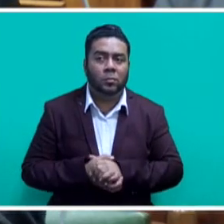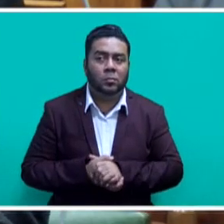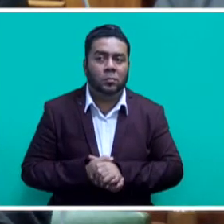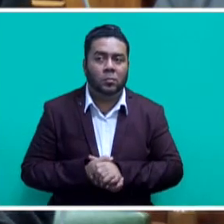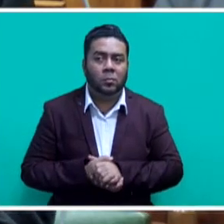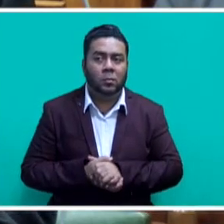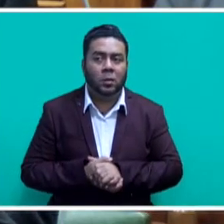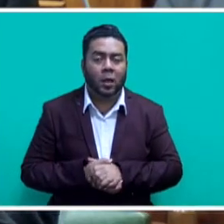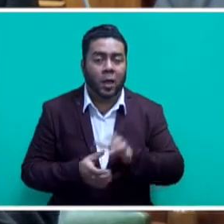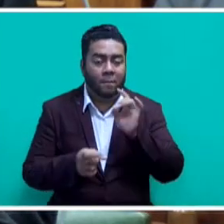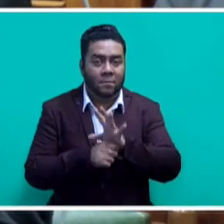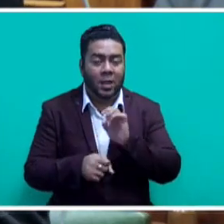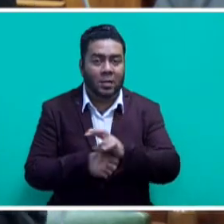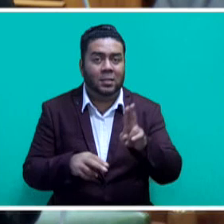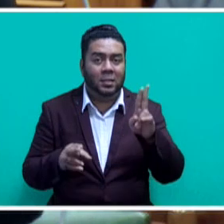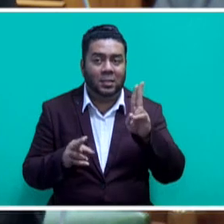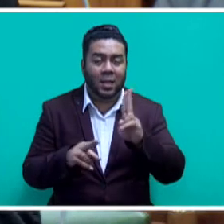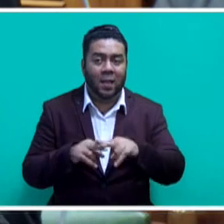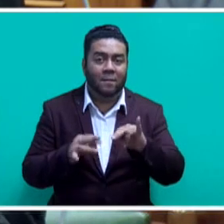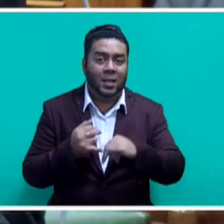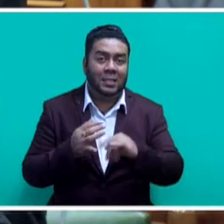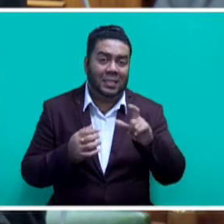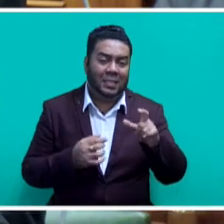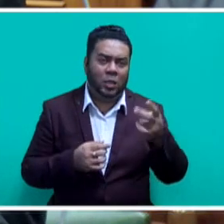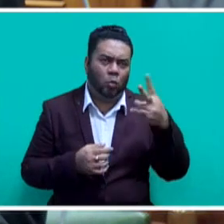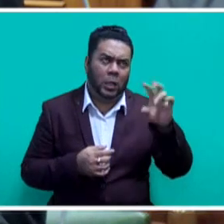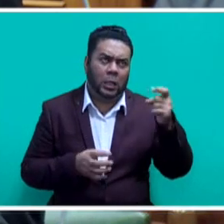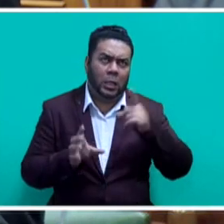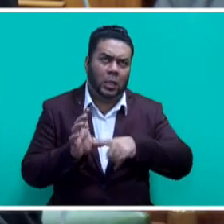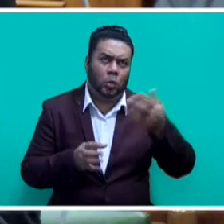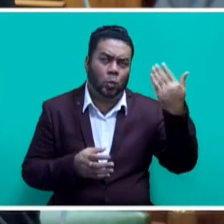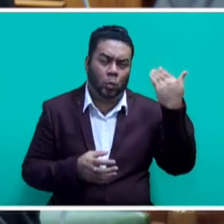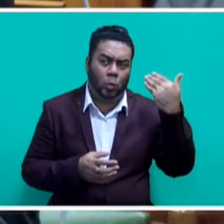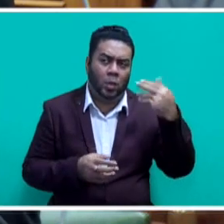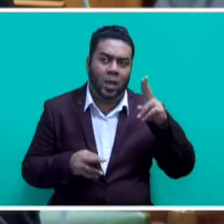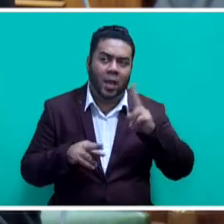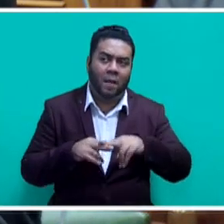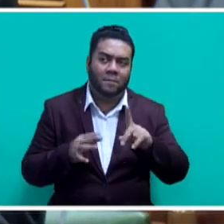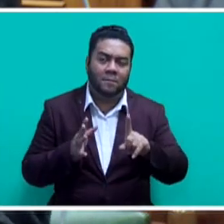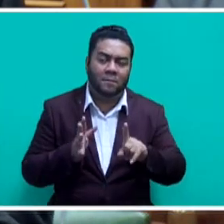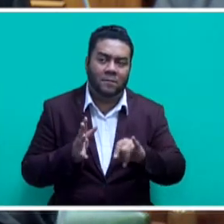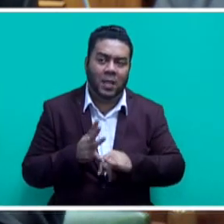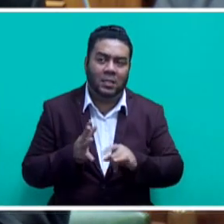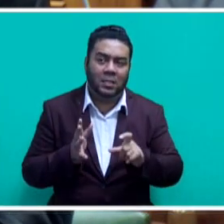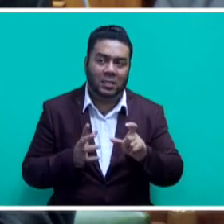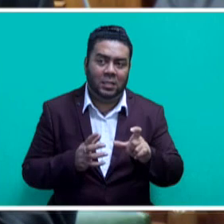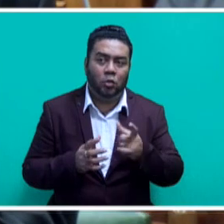Harry Punja advised FSC some 20 years ago that FSC should have a refinery.